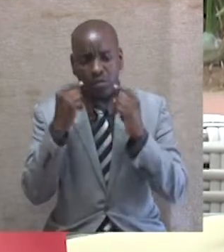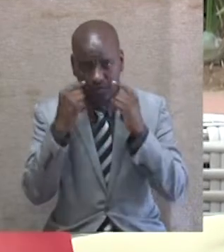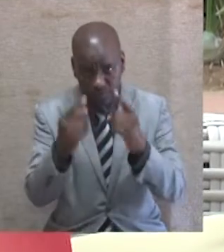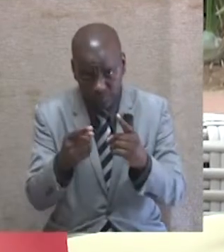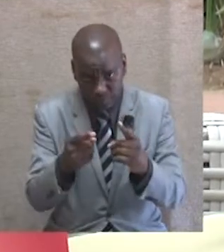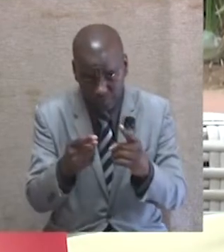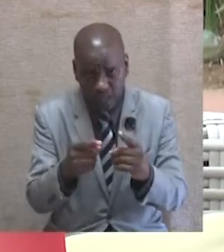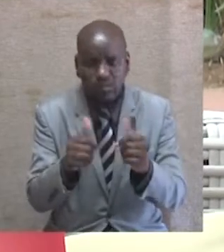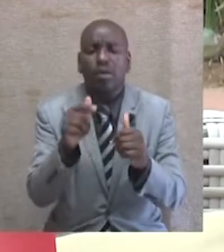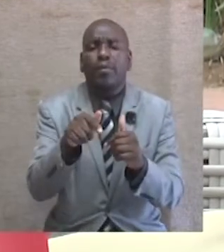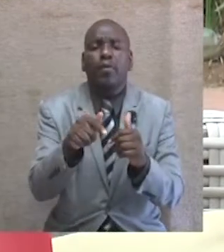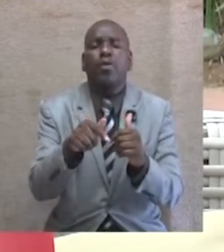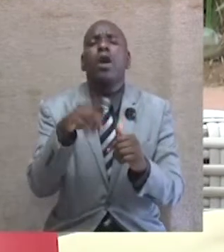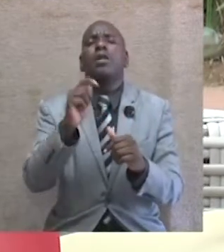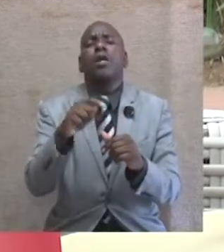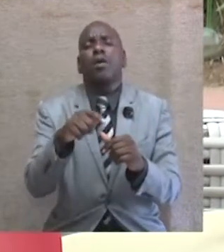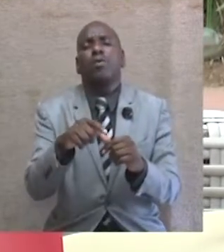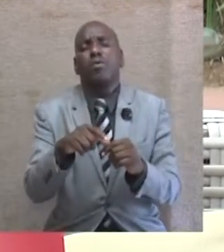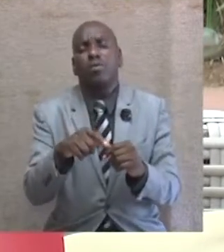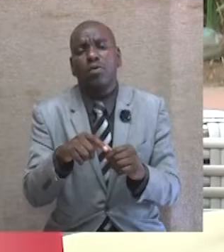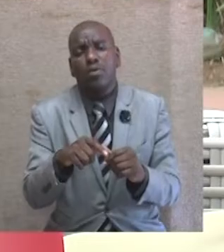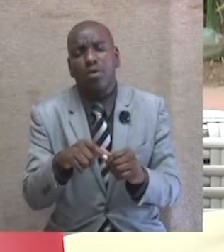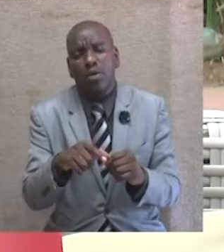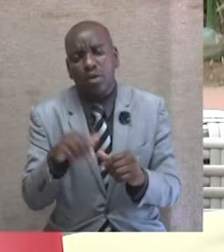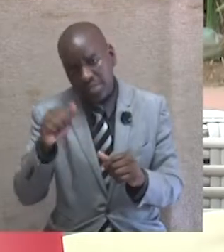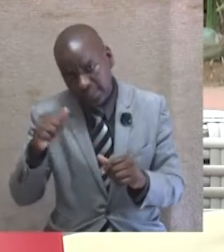which is really age appropriate. So